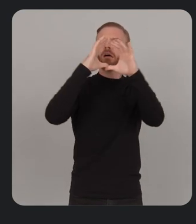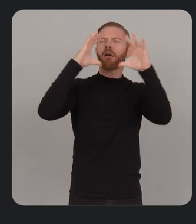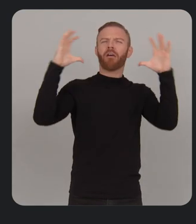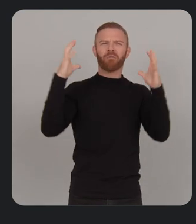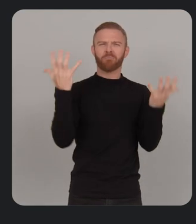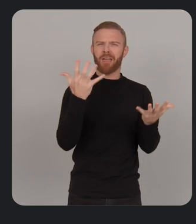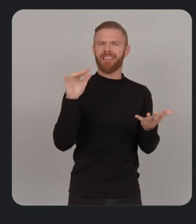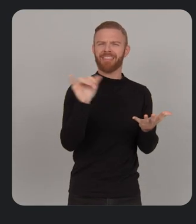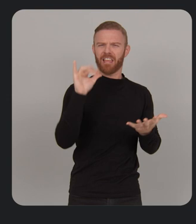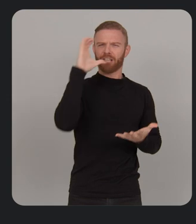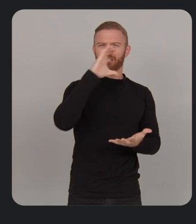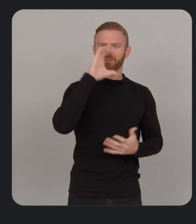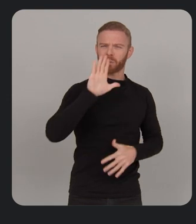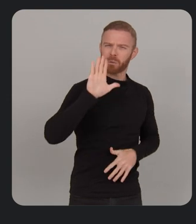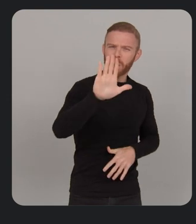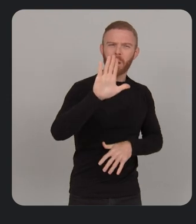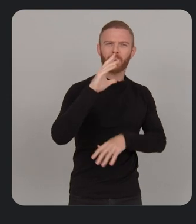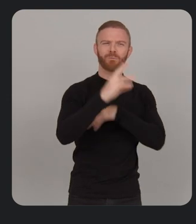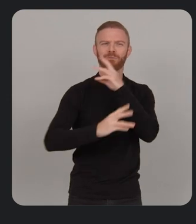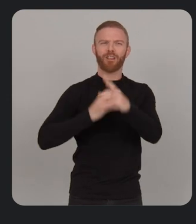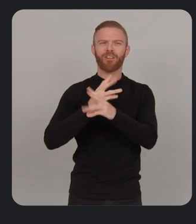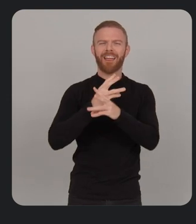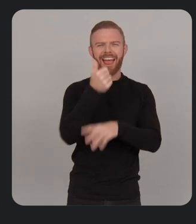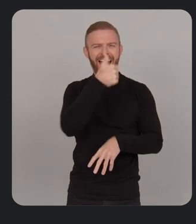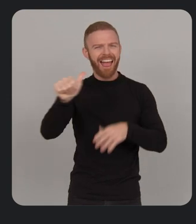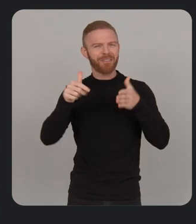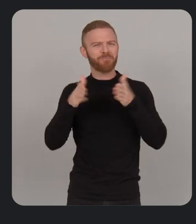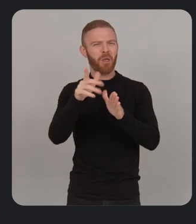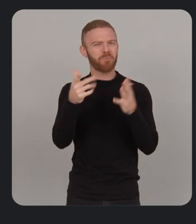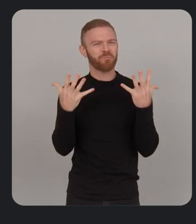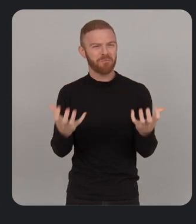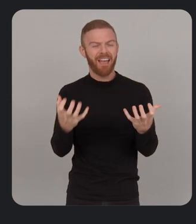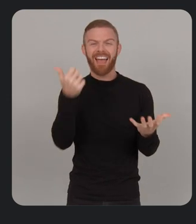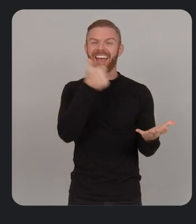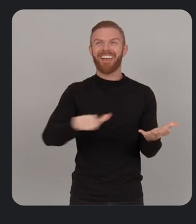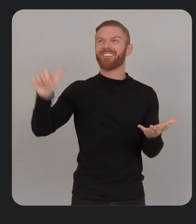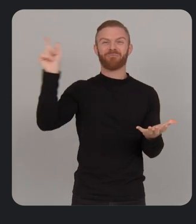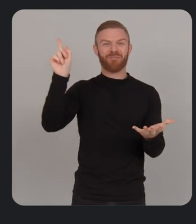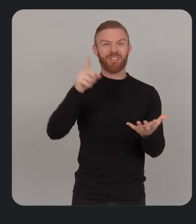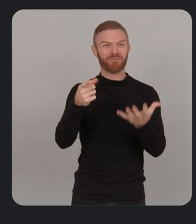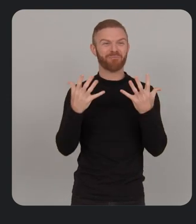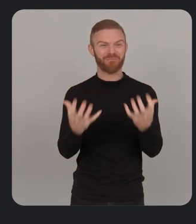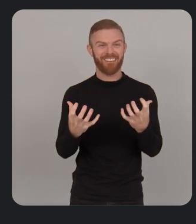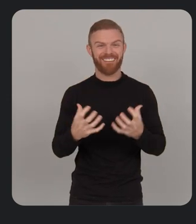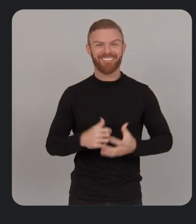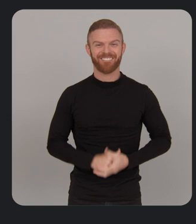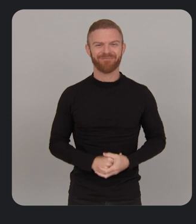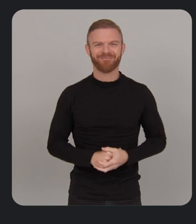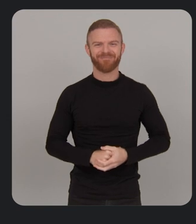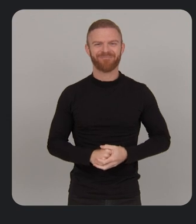what it's like to search your world any way you want, anywhere you want.